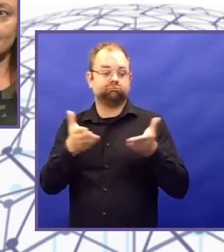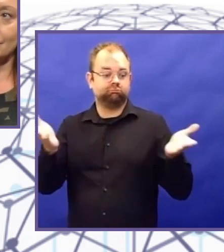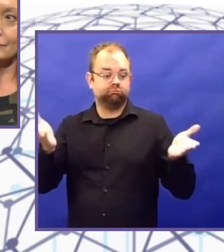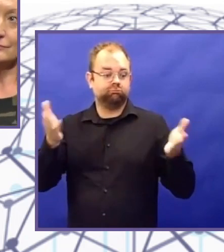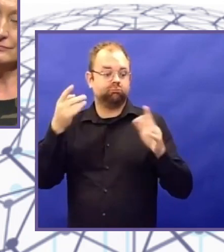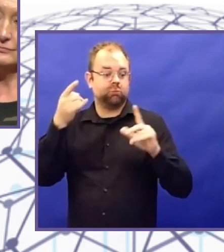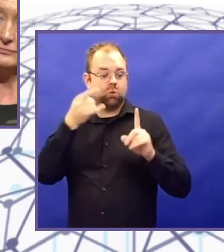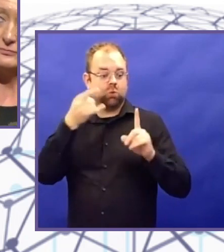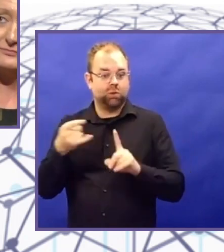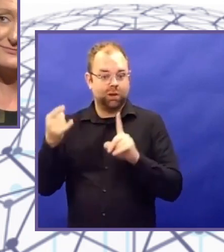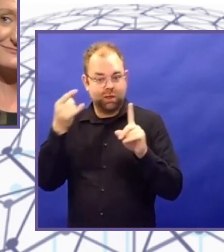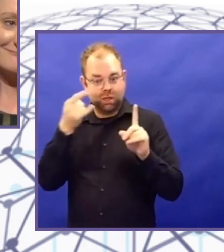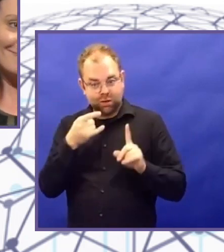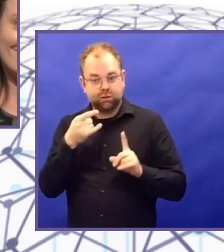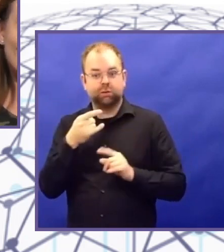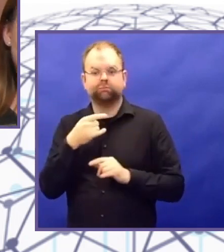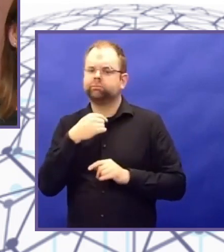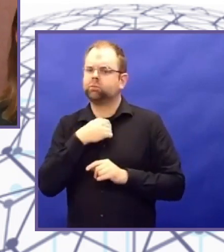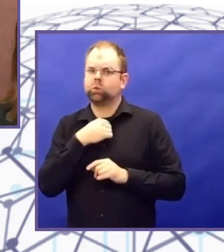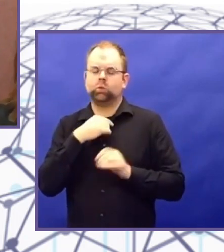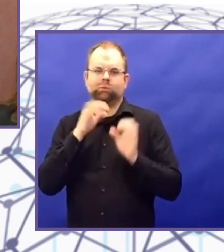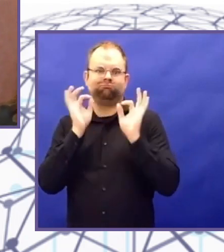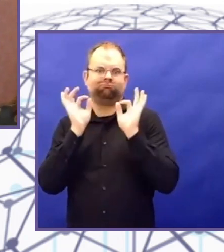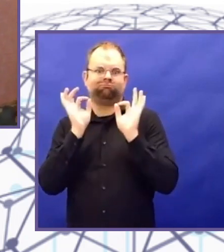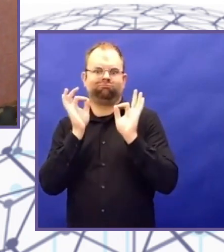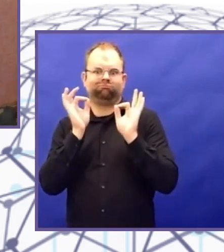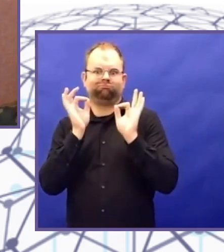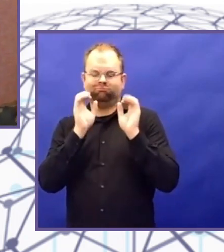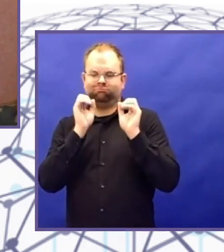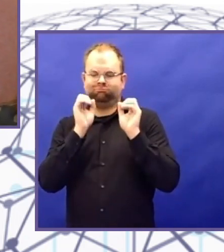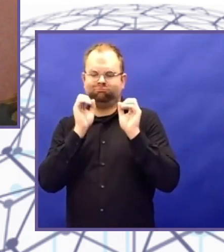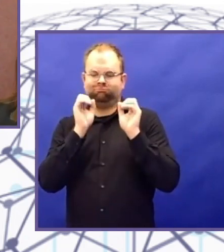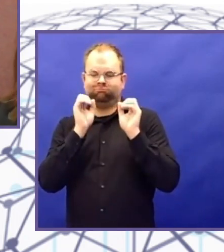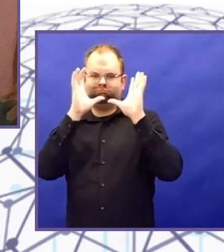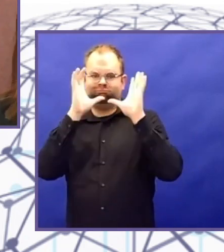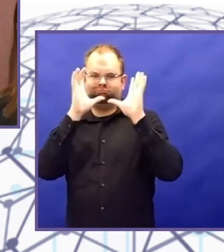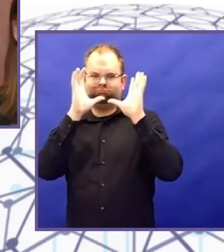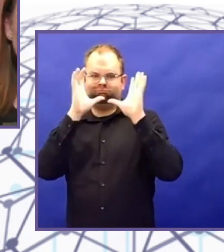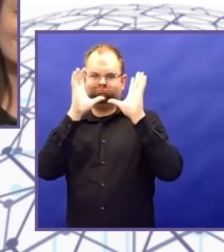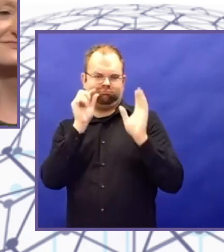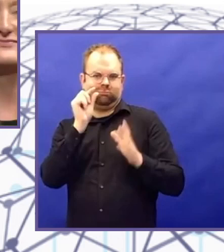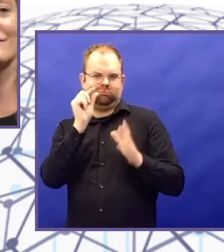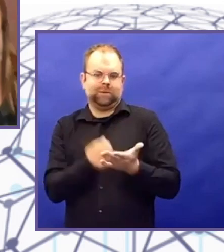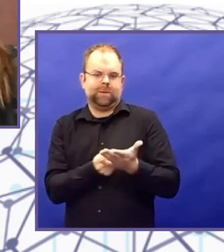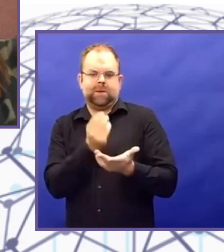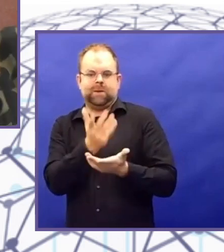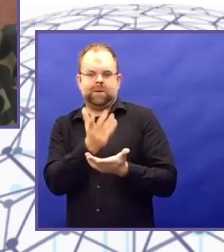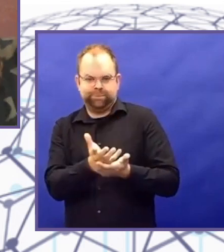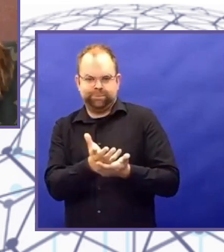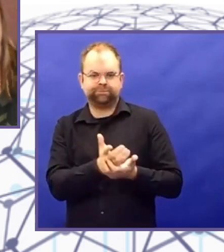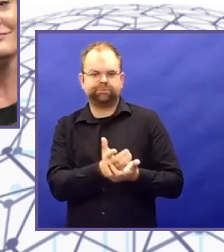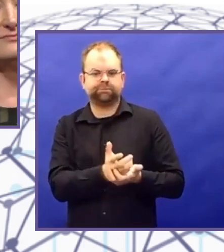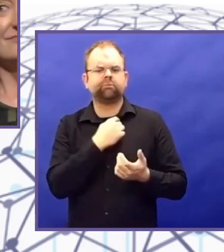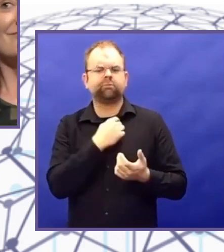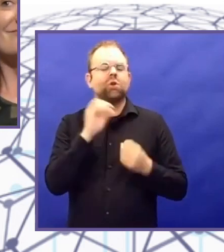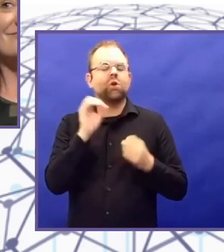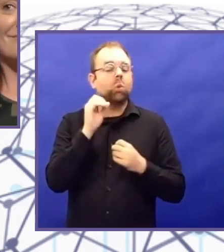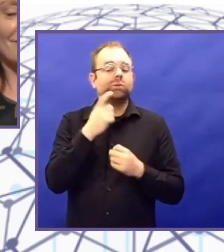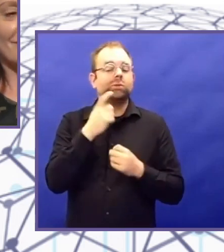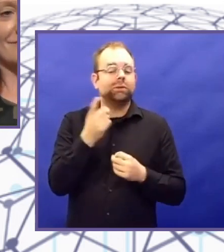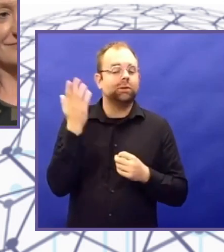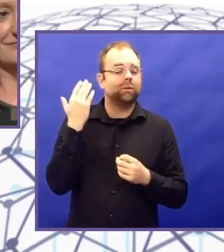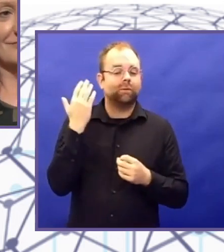amazing team that helps me in many, many ways in terms of the implementation